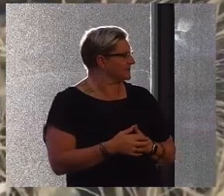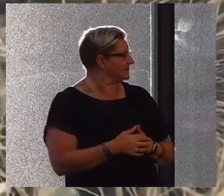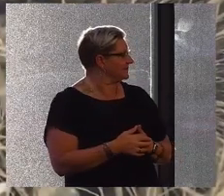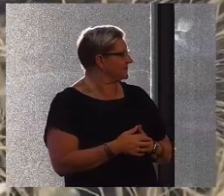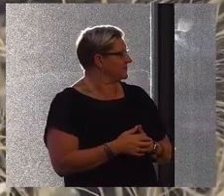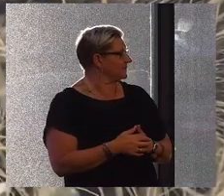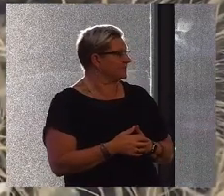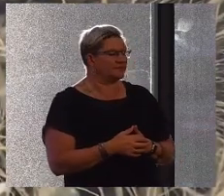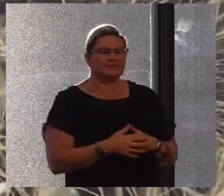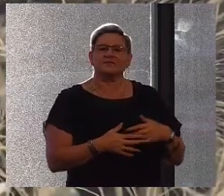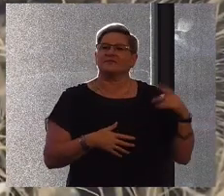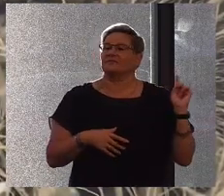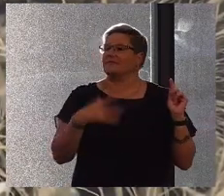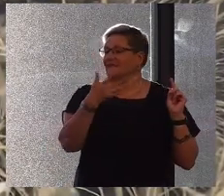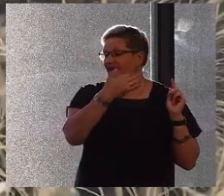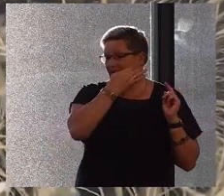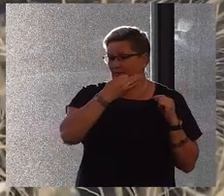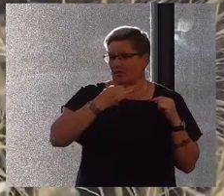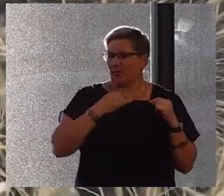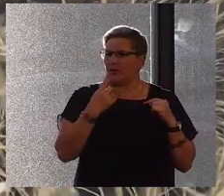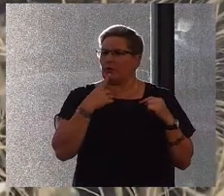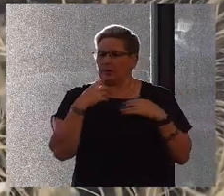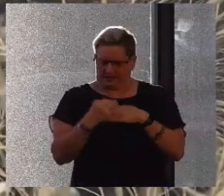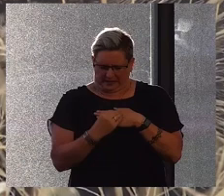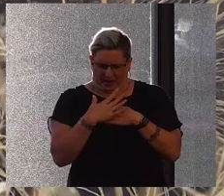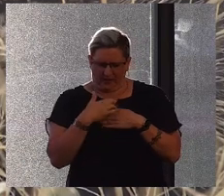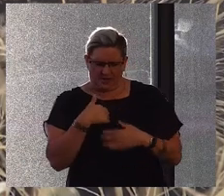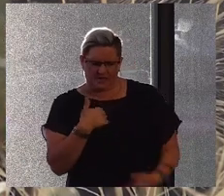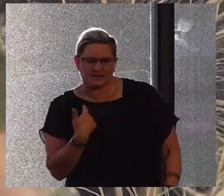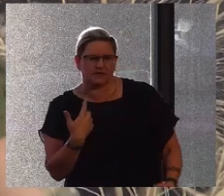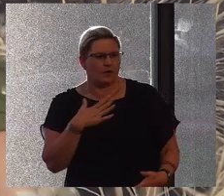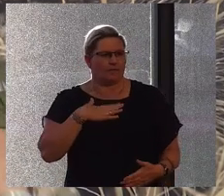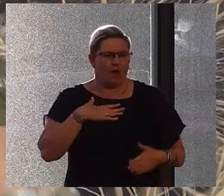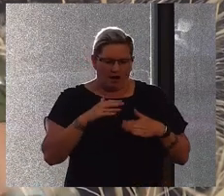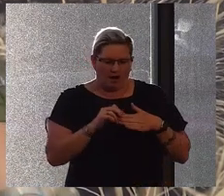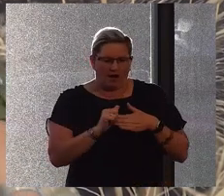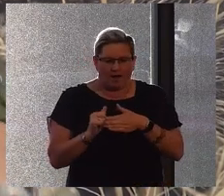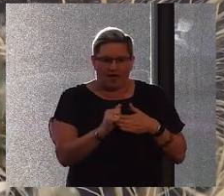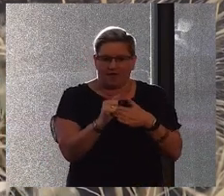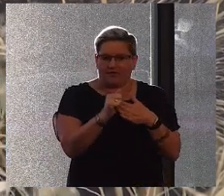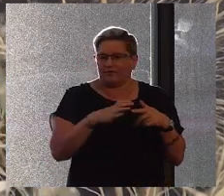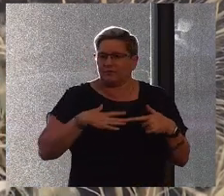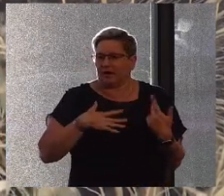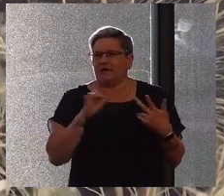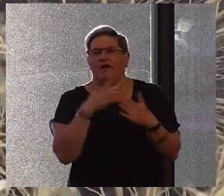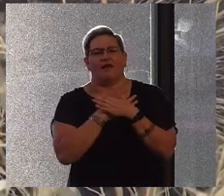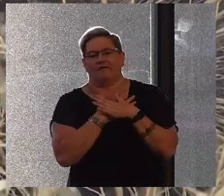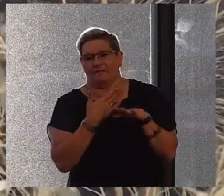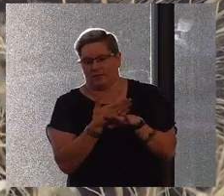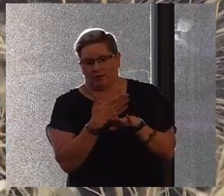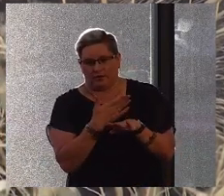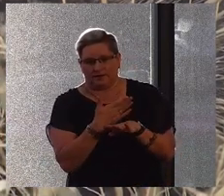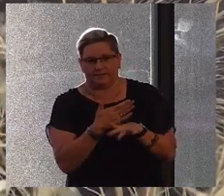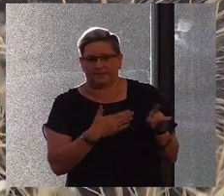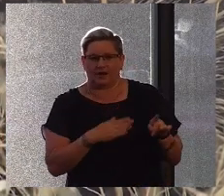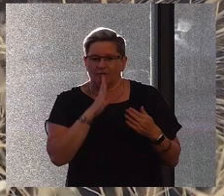When Corinne asked me the other day who's inspired me and led me to the path that is now a career that I very much love, in all honesty,